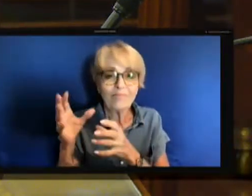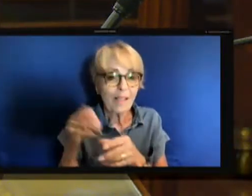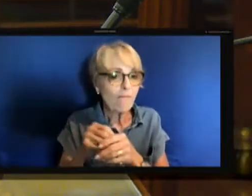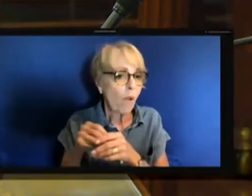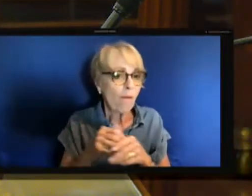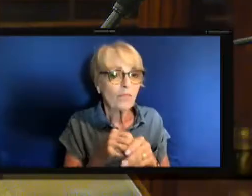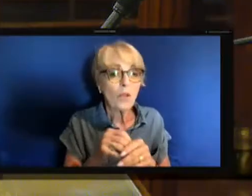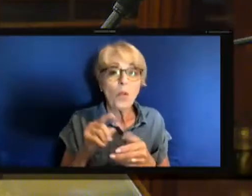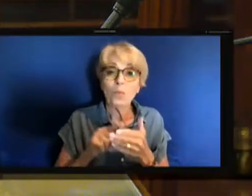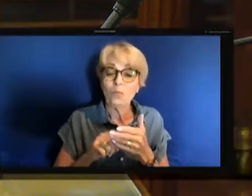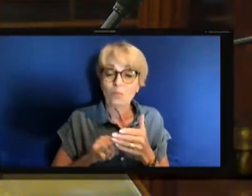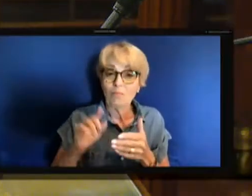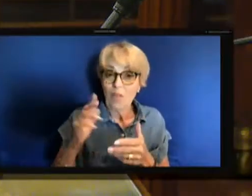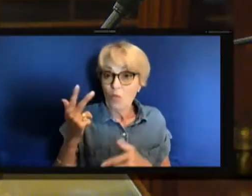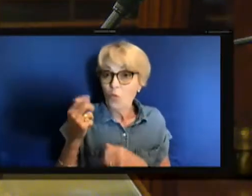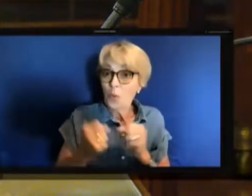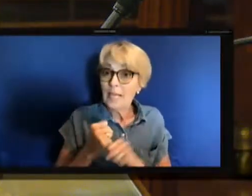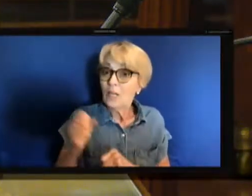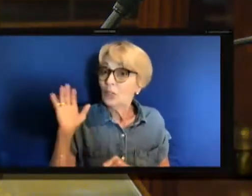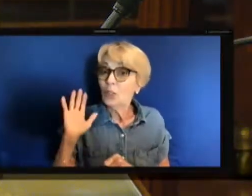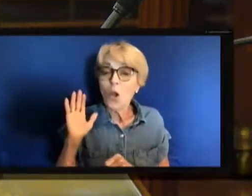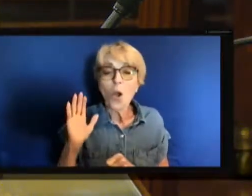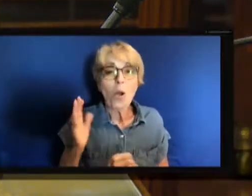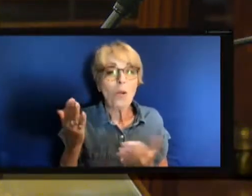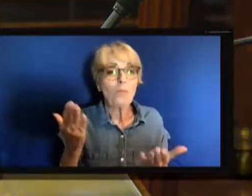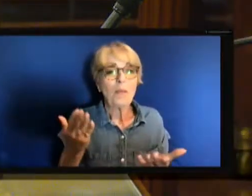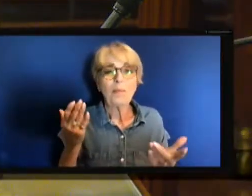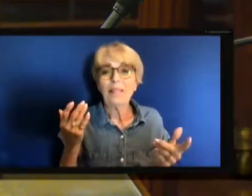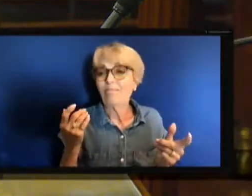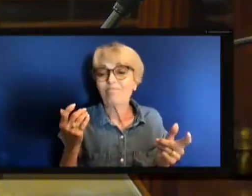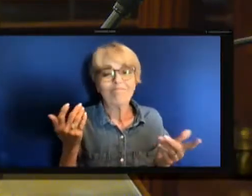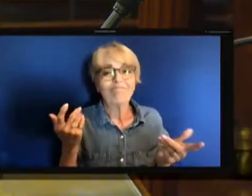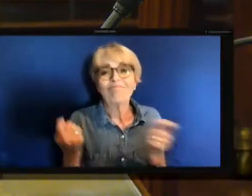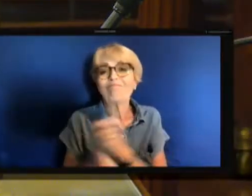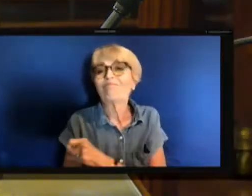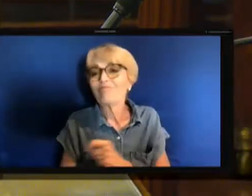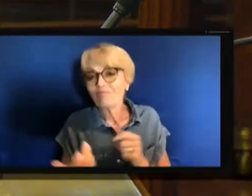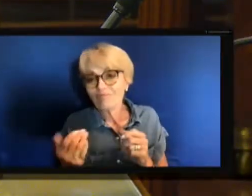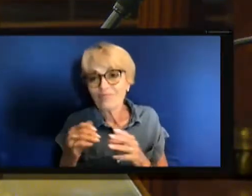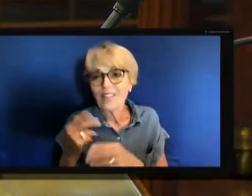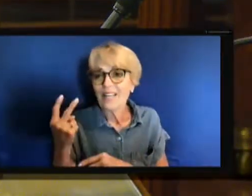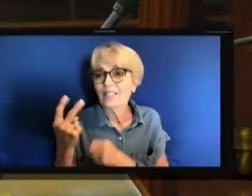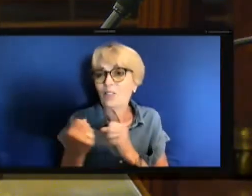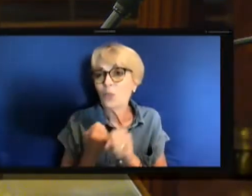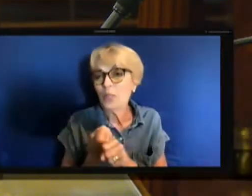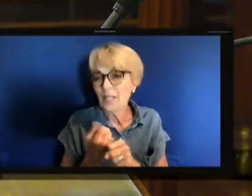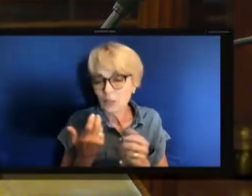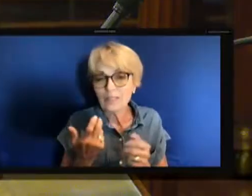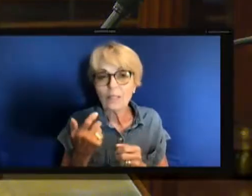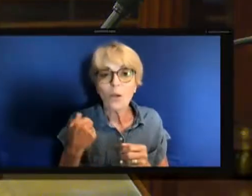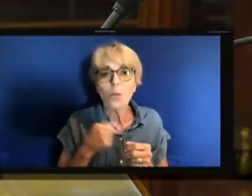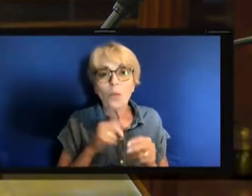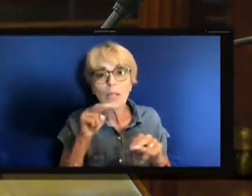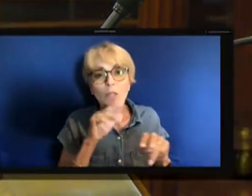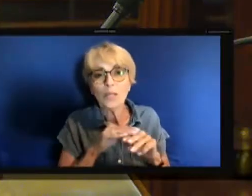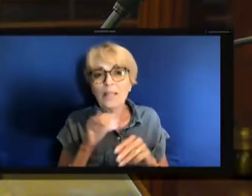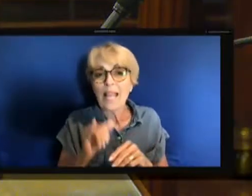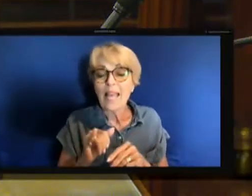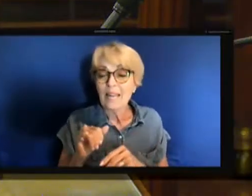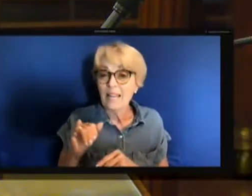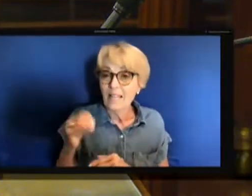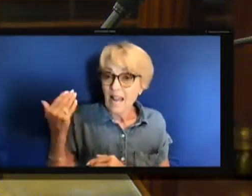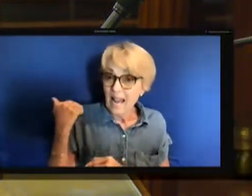have been 3 years ago may very well not be in a couple of years. So that's one of the things that, you know, we look at. Just because it was sole source the last